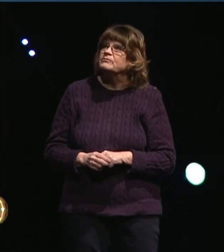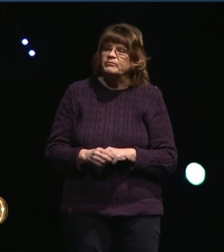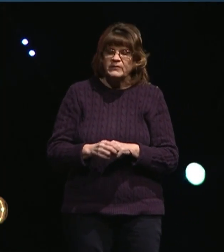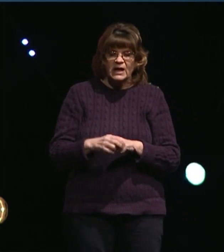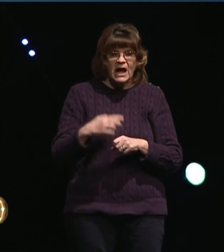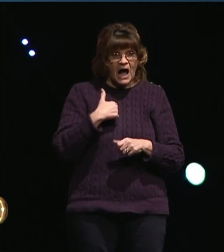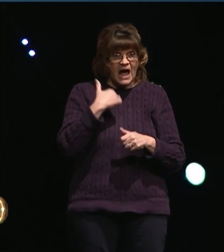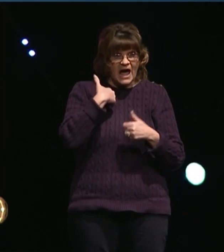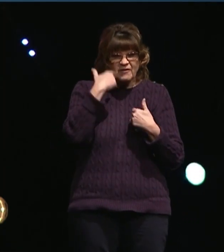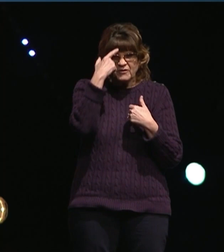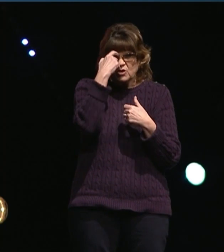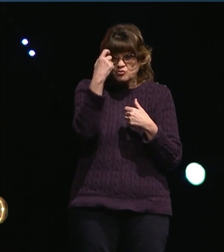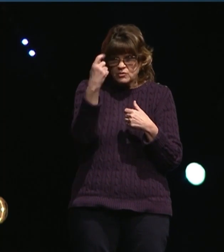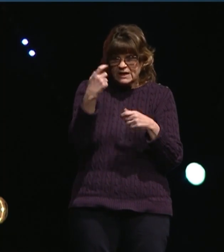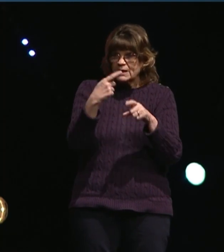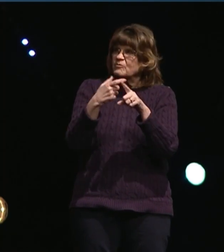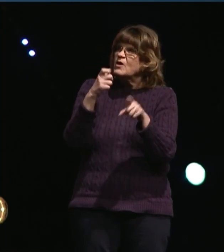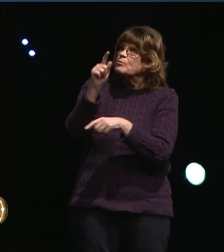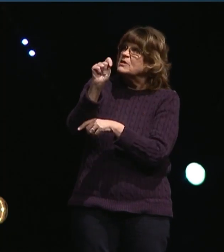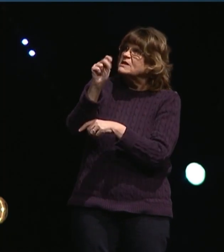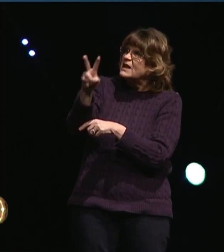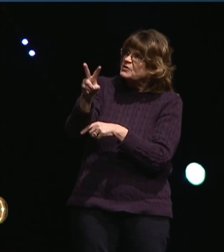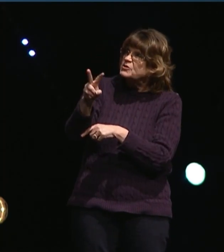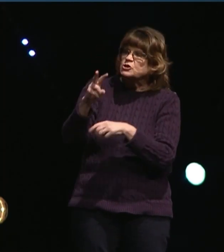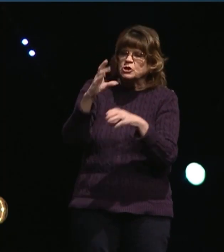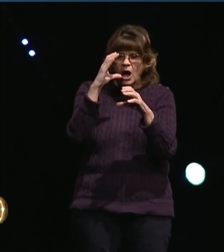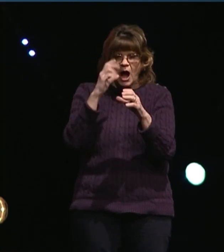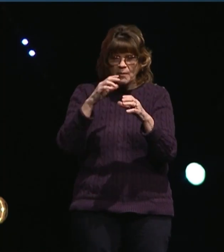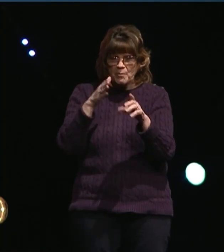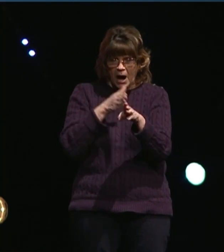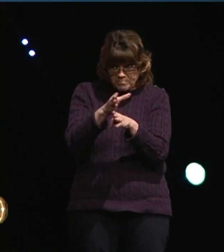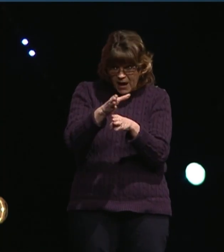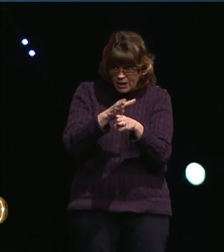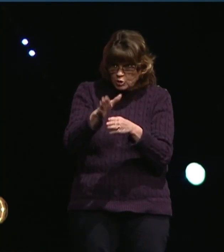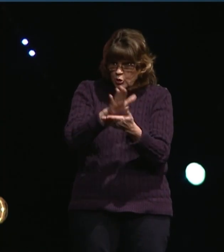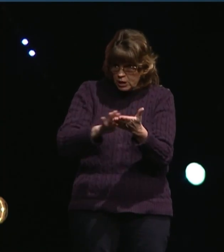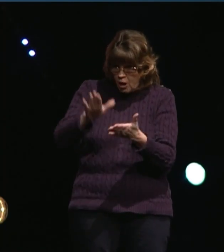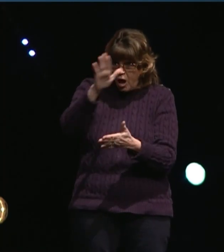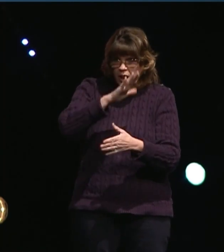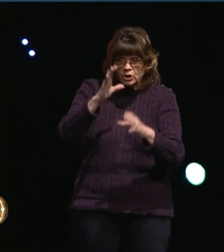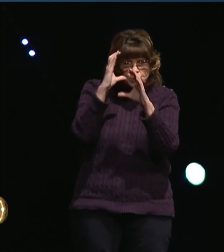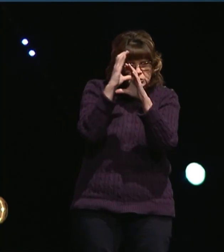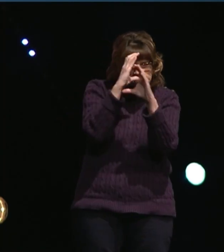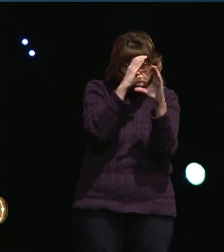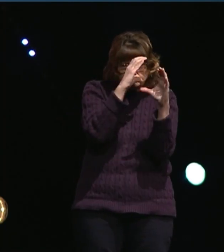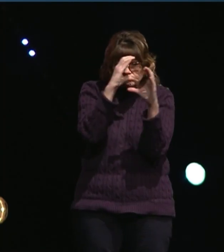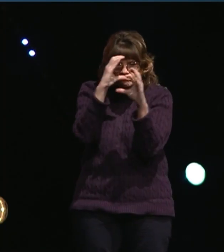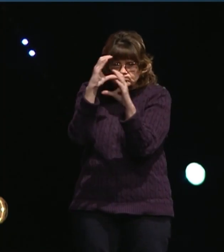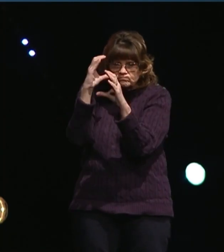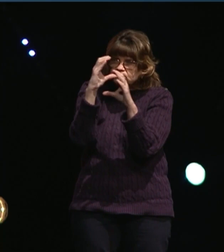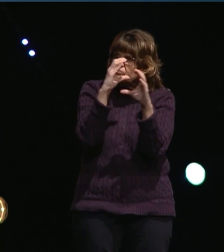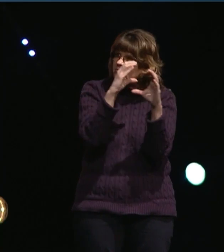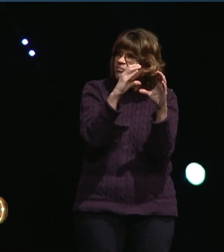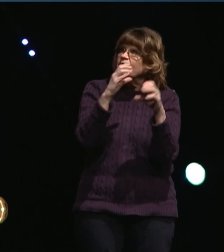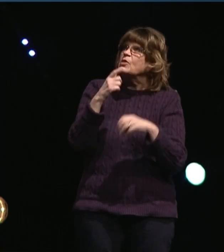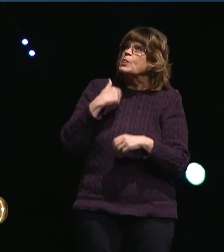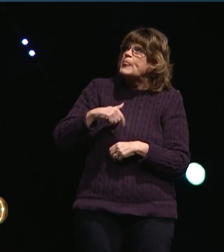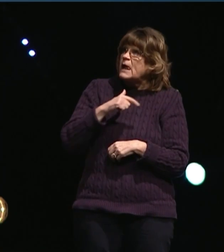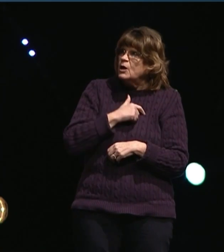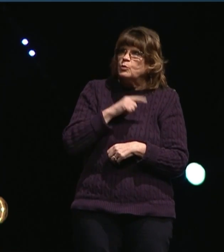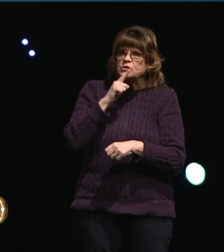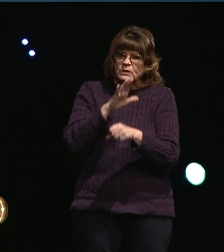Actually, I have a degree in film and television production, majoring in cinematography. During that time, I needed a few extra classes that were a little less